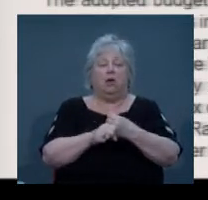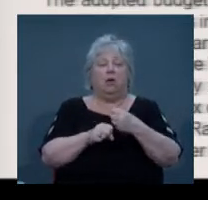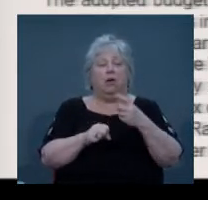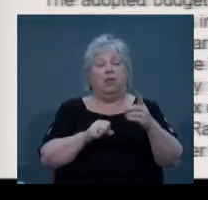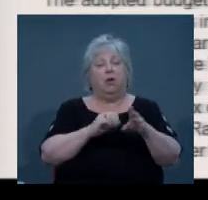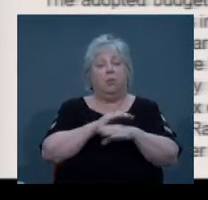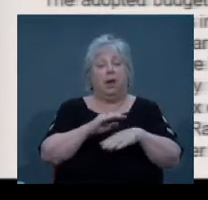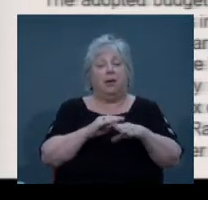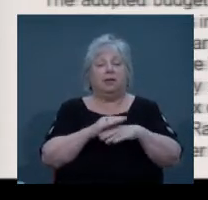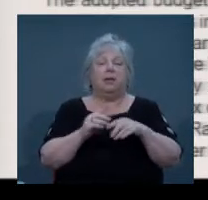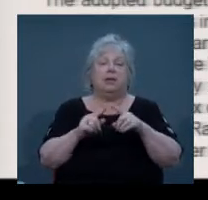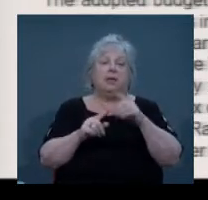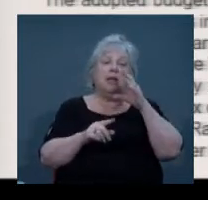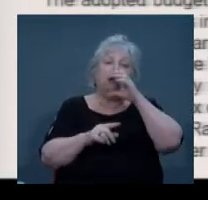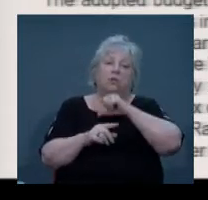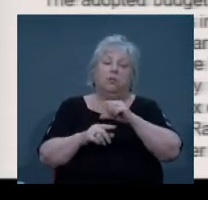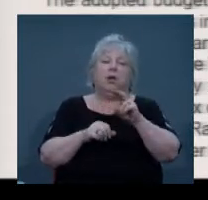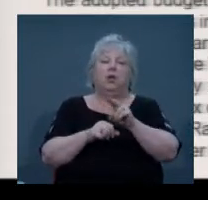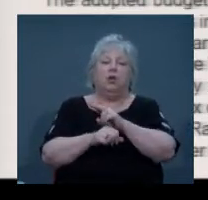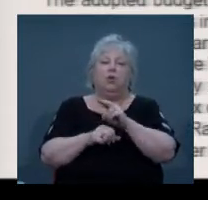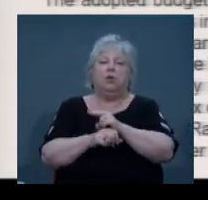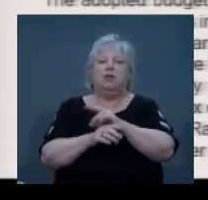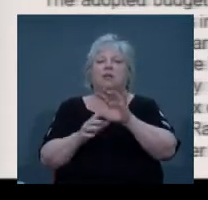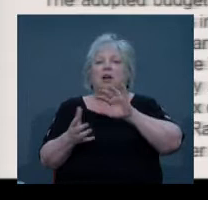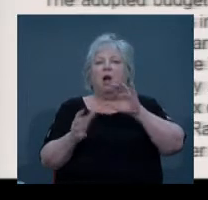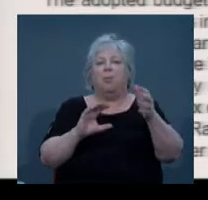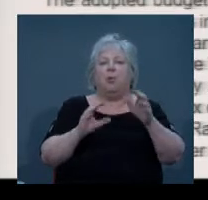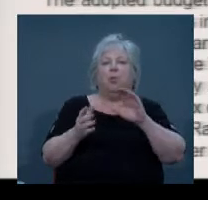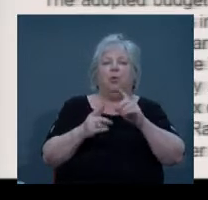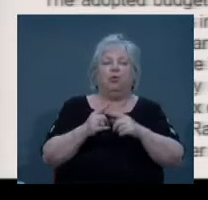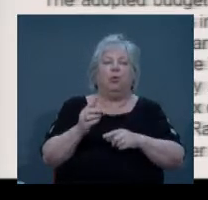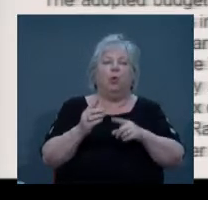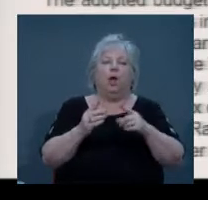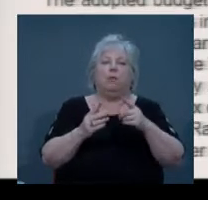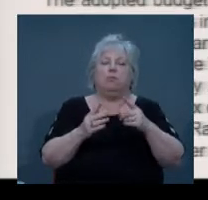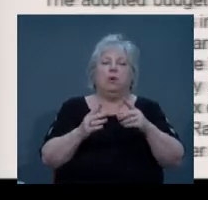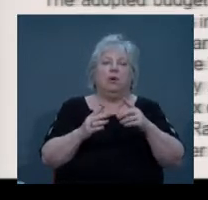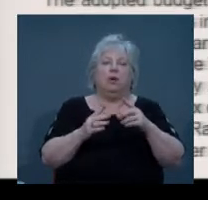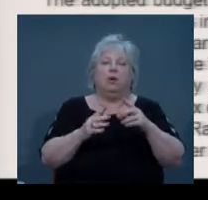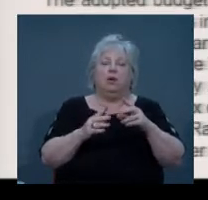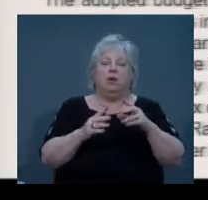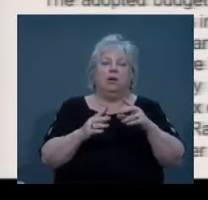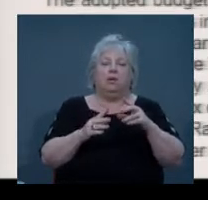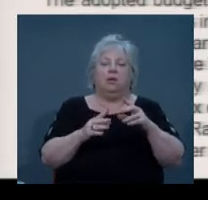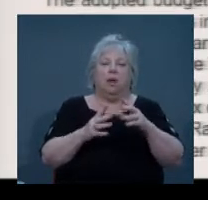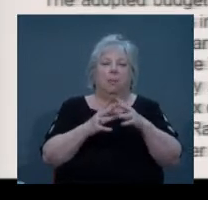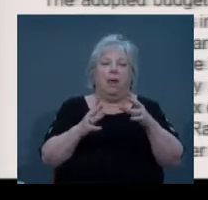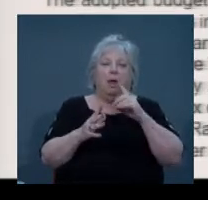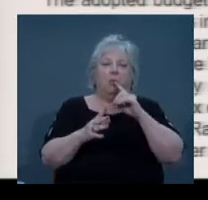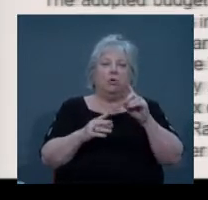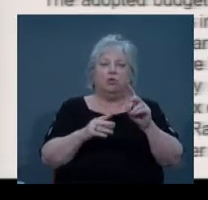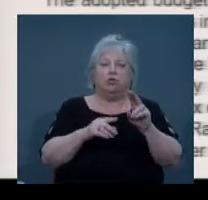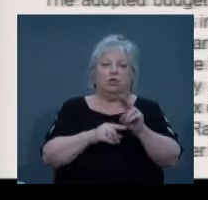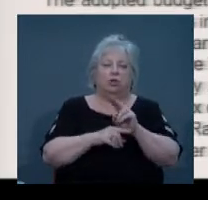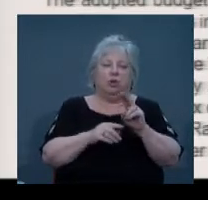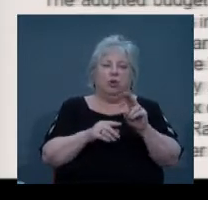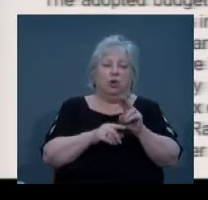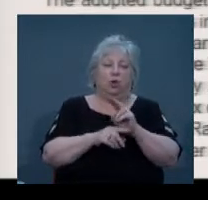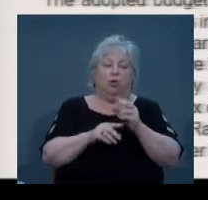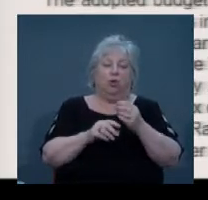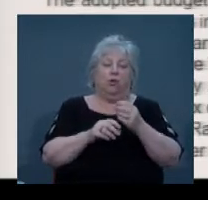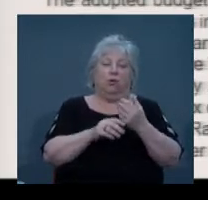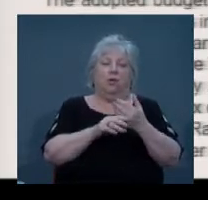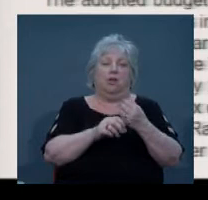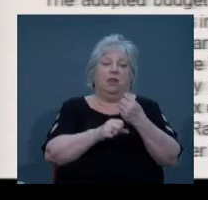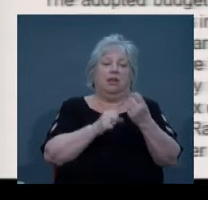assuming usage comparable to the prior year with whatever rate changes are in effect. So if we